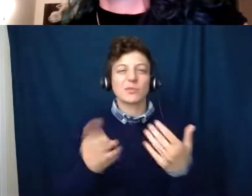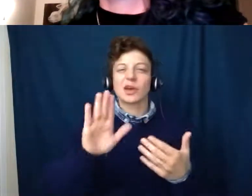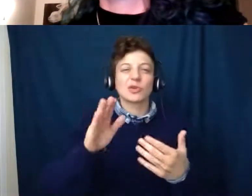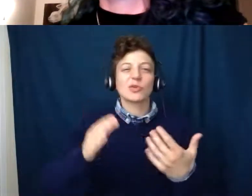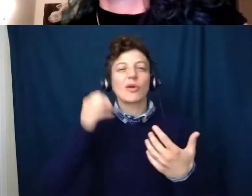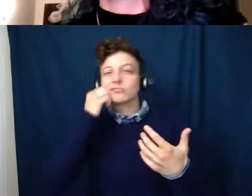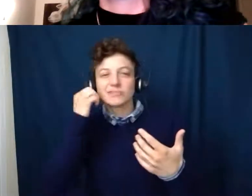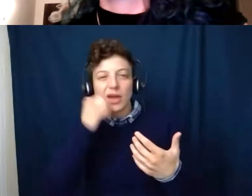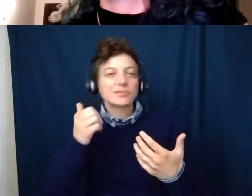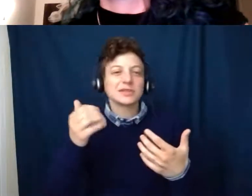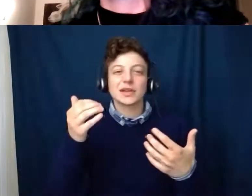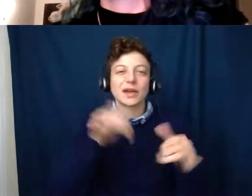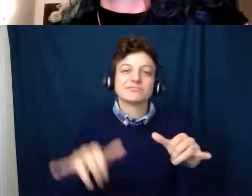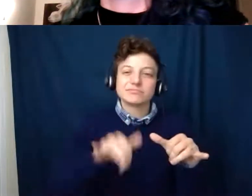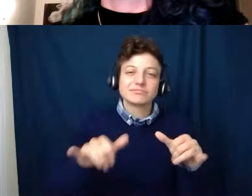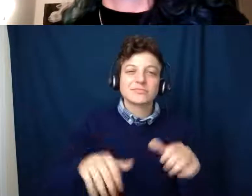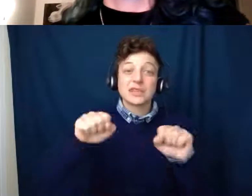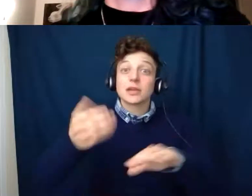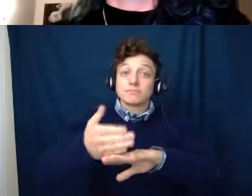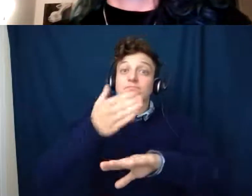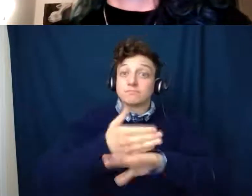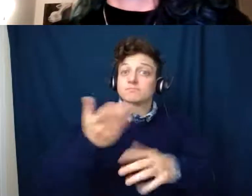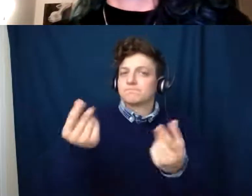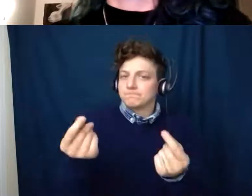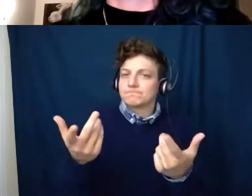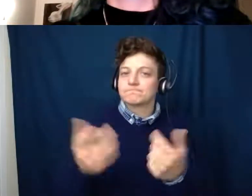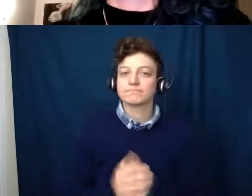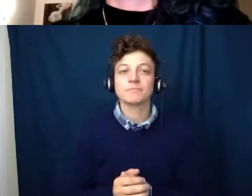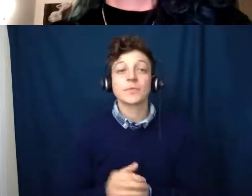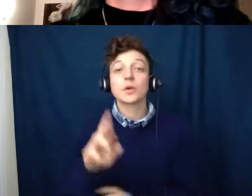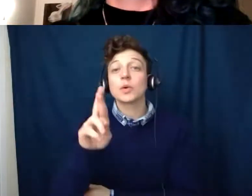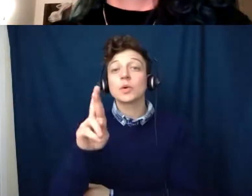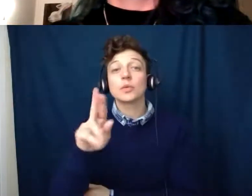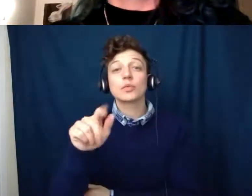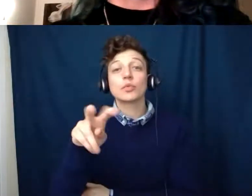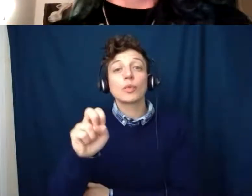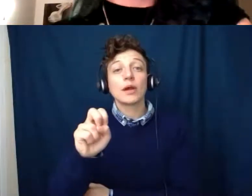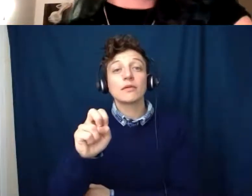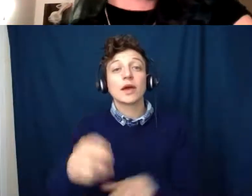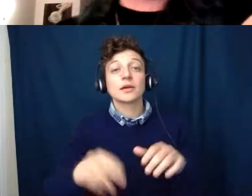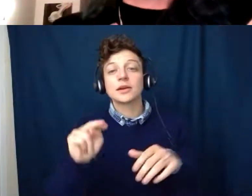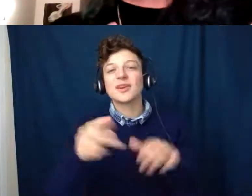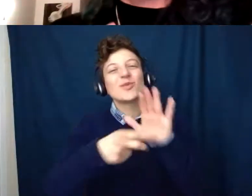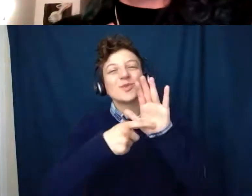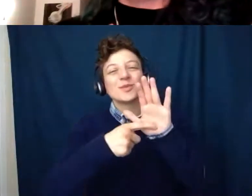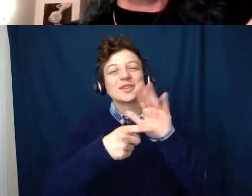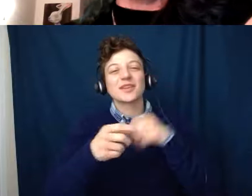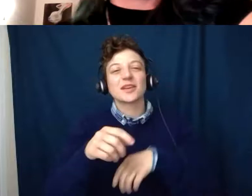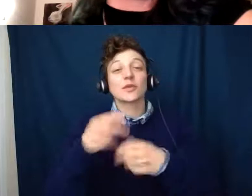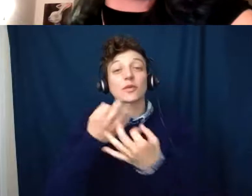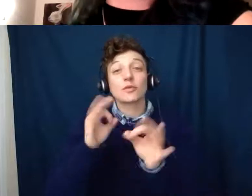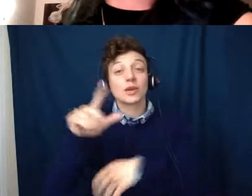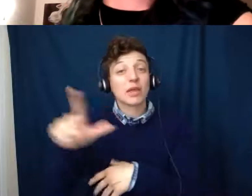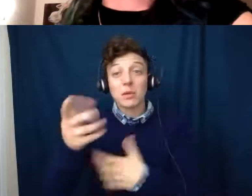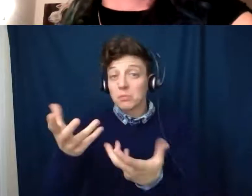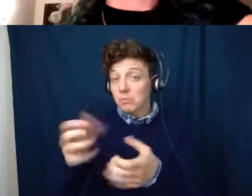better. Raven is our free library person. Raven, do you have anything you'd like to say? Mostly,